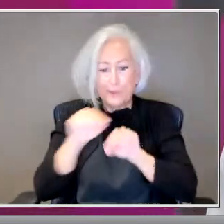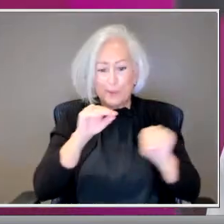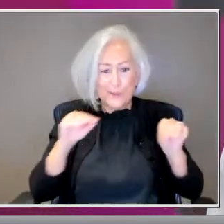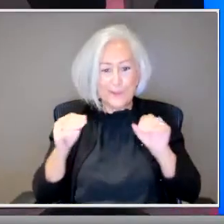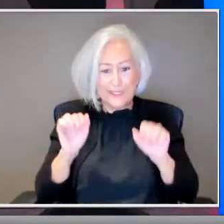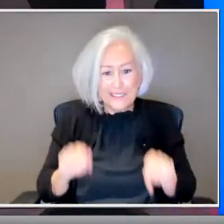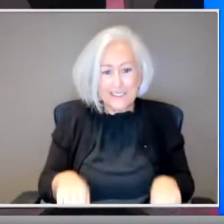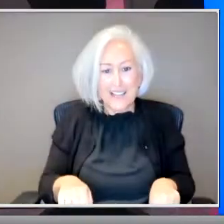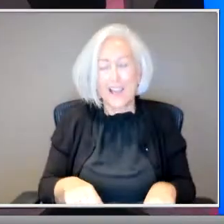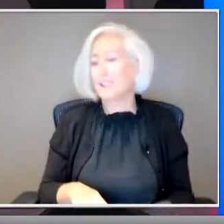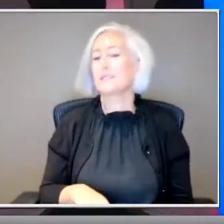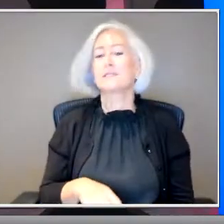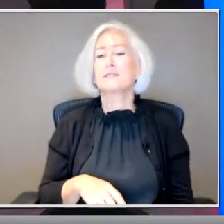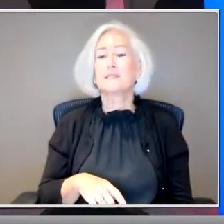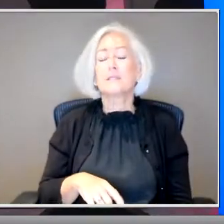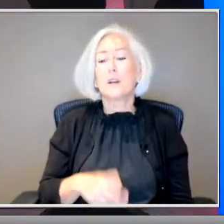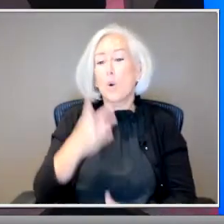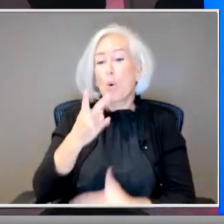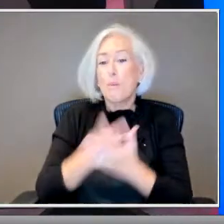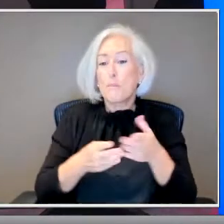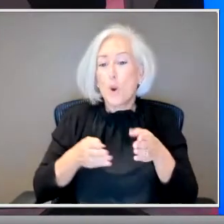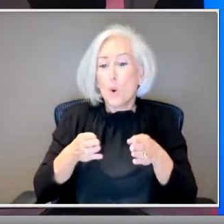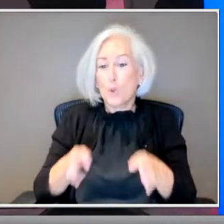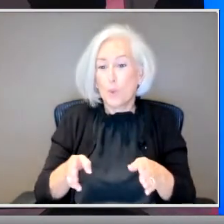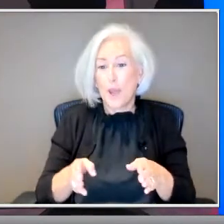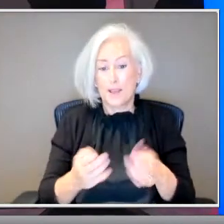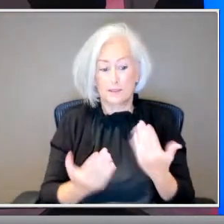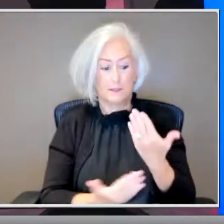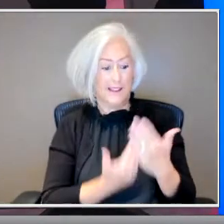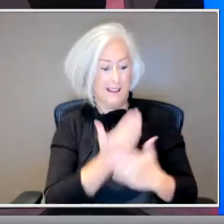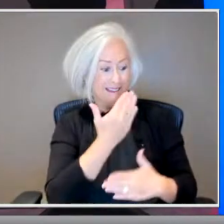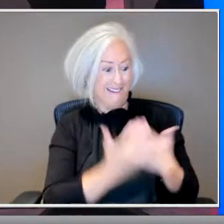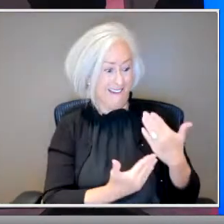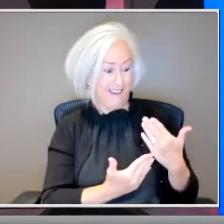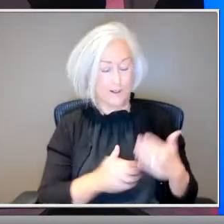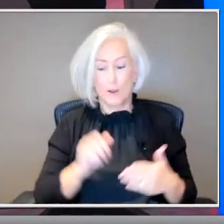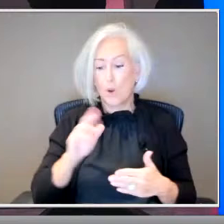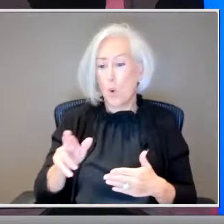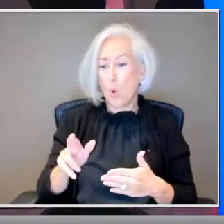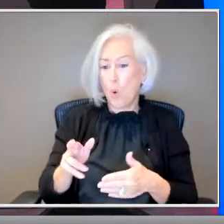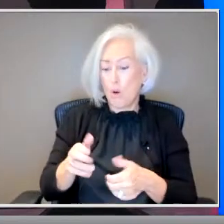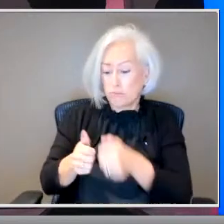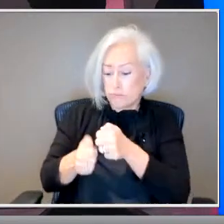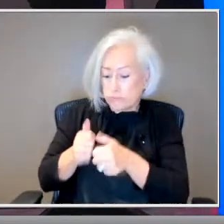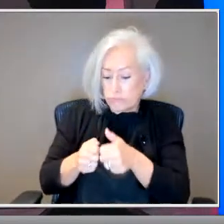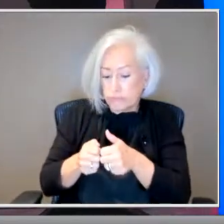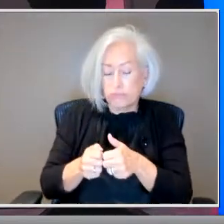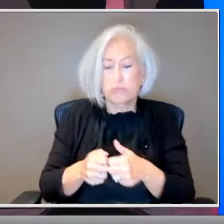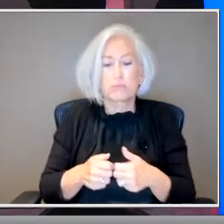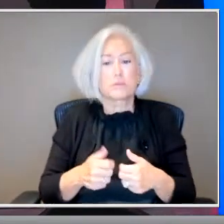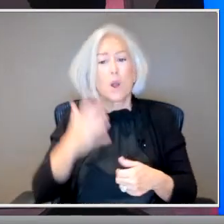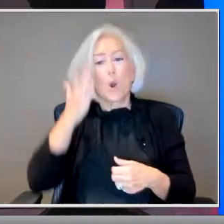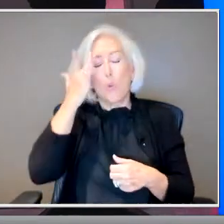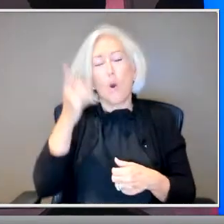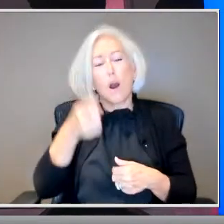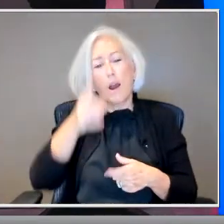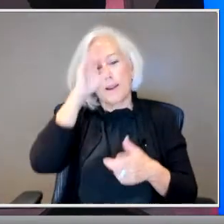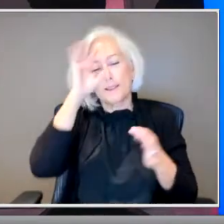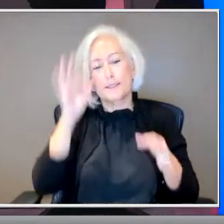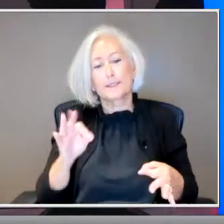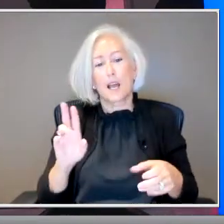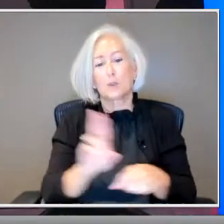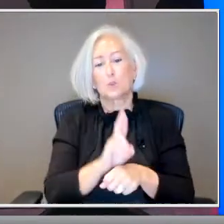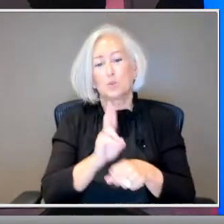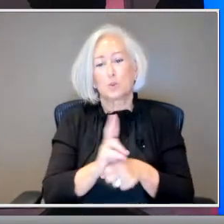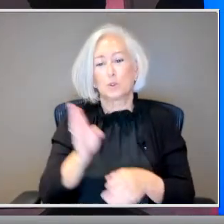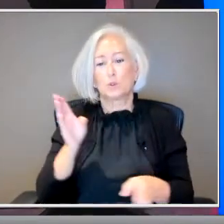you do this procedure, manually and this, are always considered safe. The manual way is very safe. Why was this particular one with the